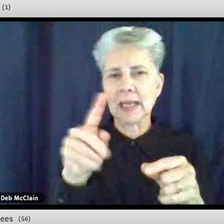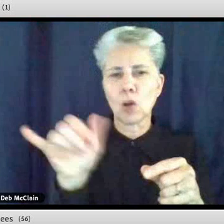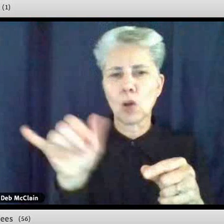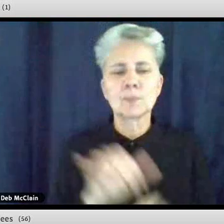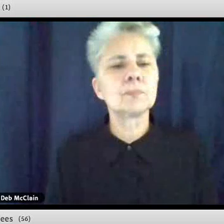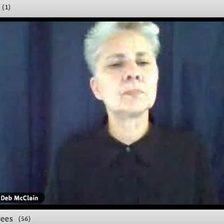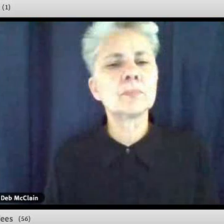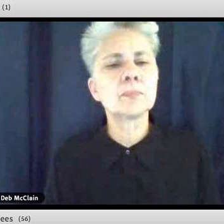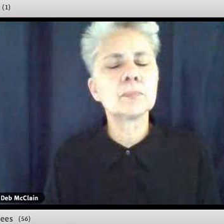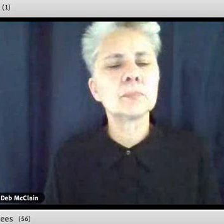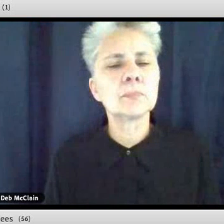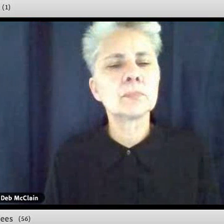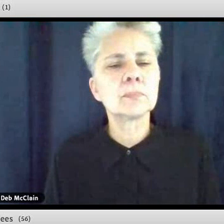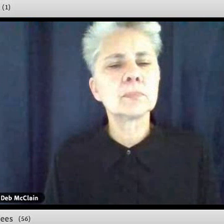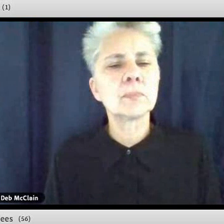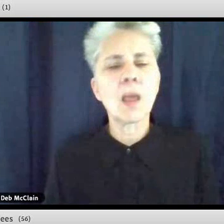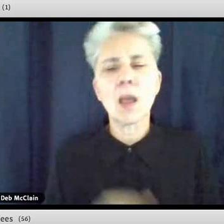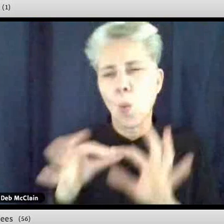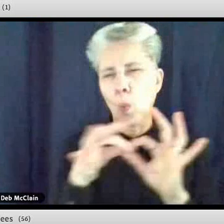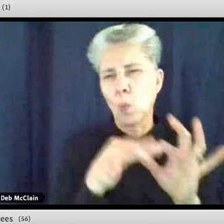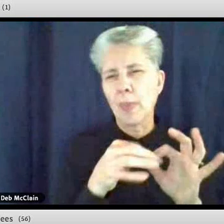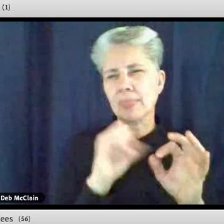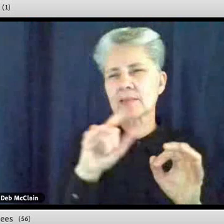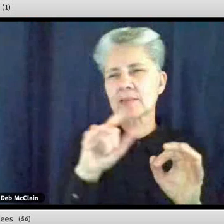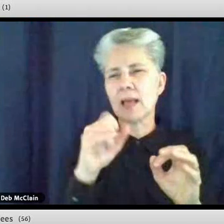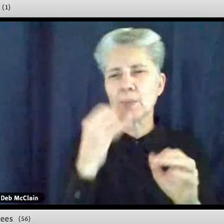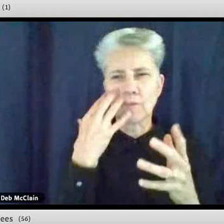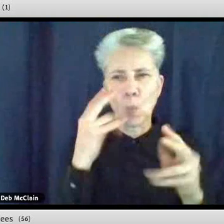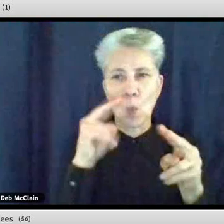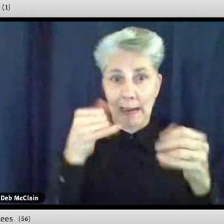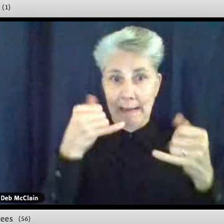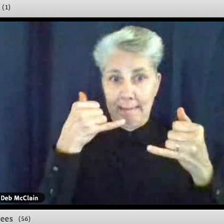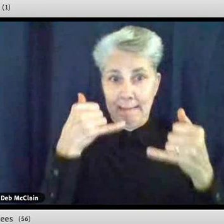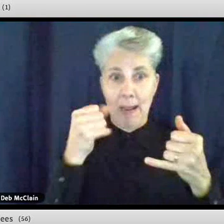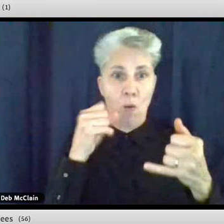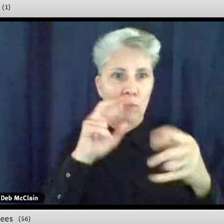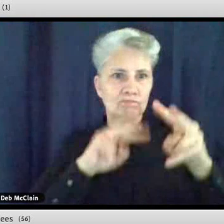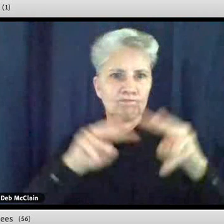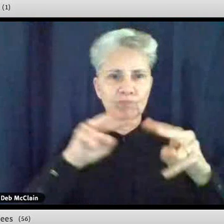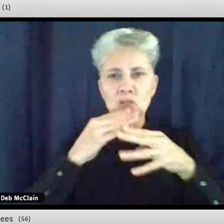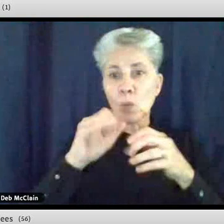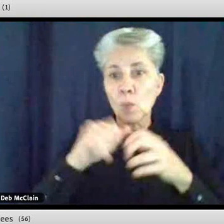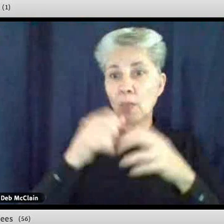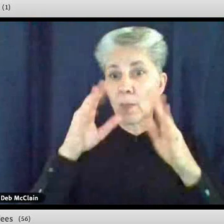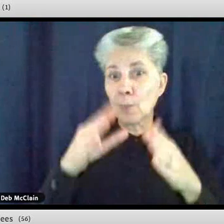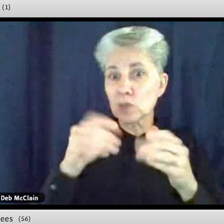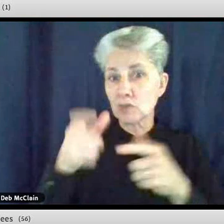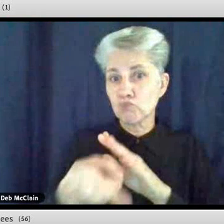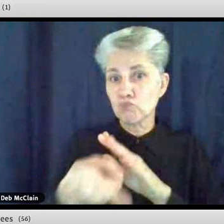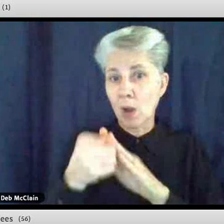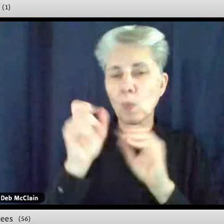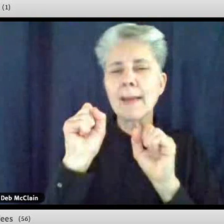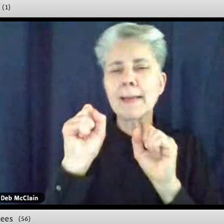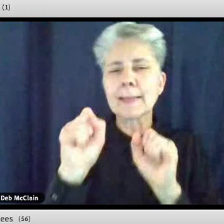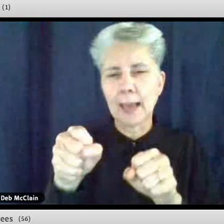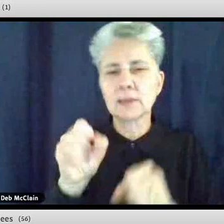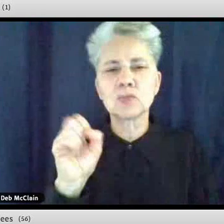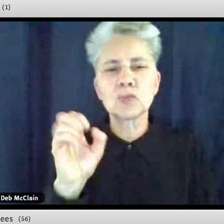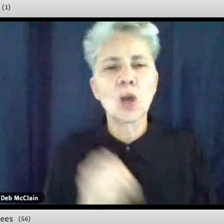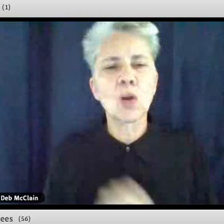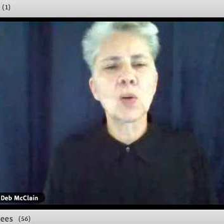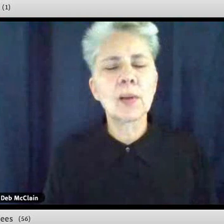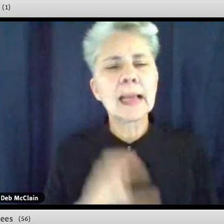And it's also going to be with the slides, but just in case you want to look at it now or you want to share it with somebody right away. So Lee